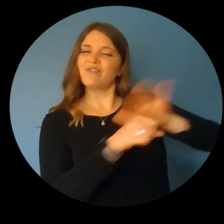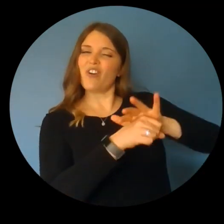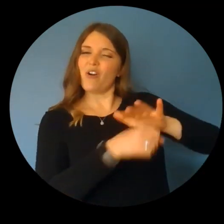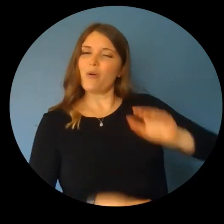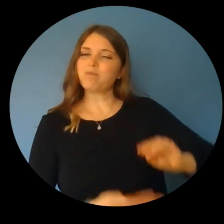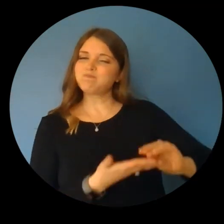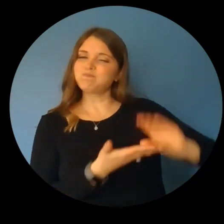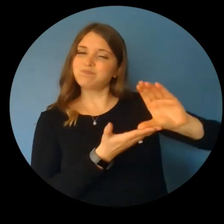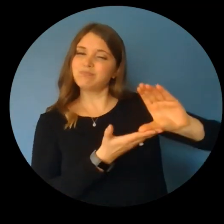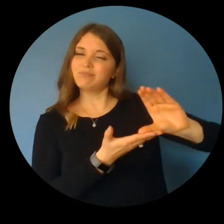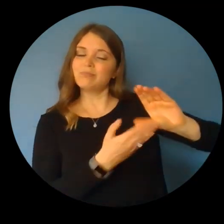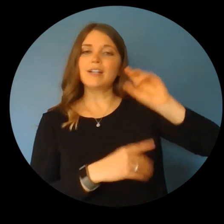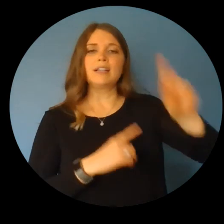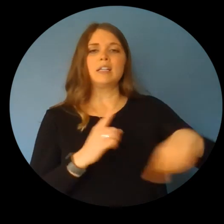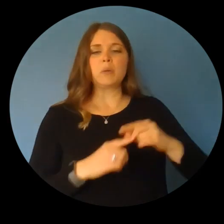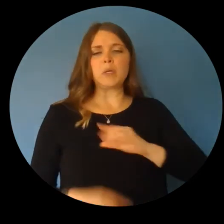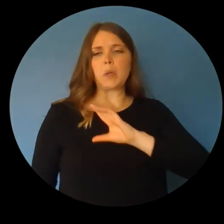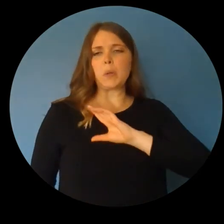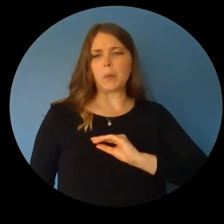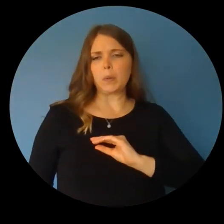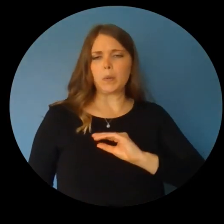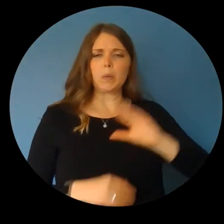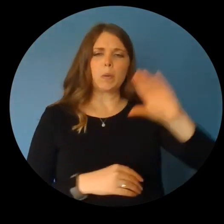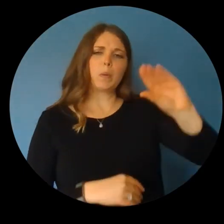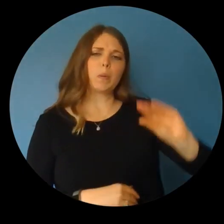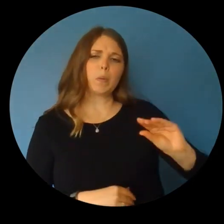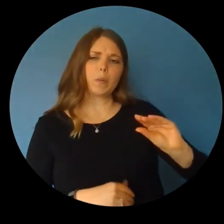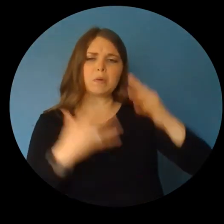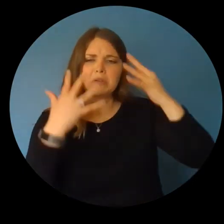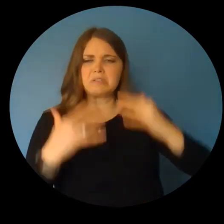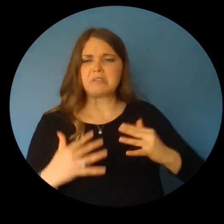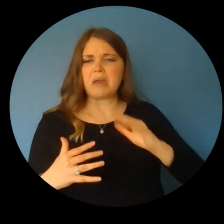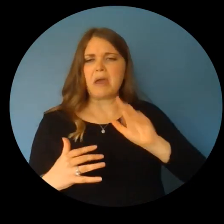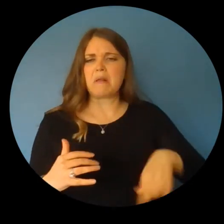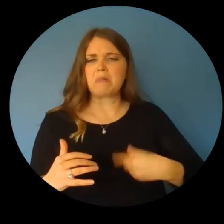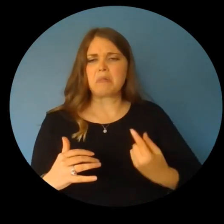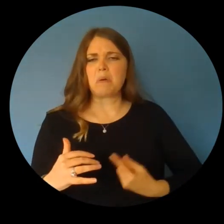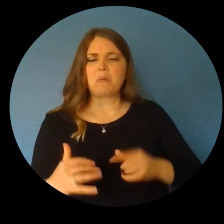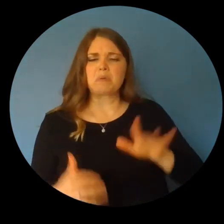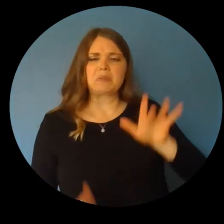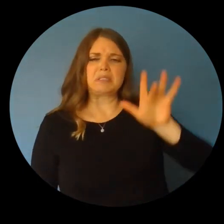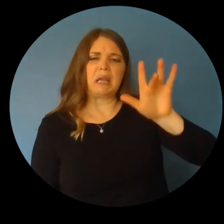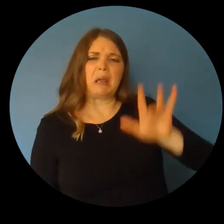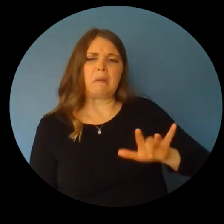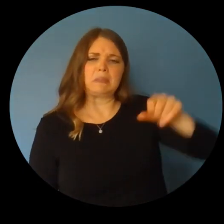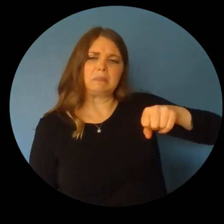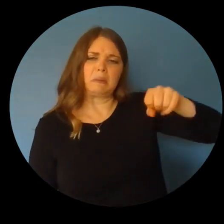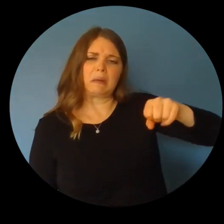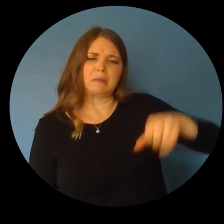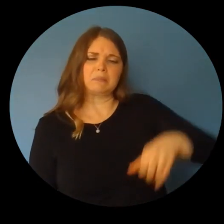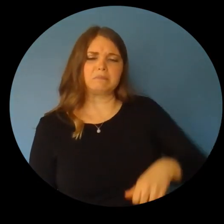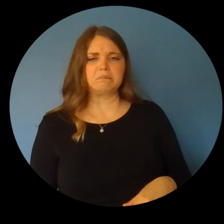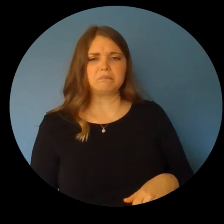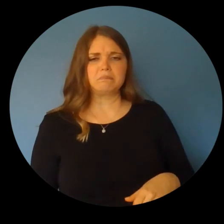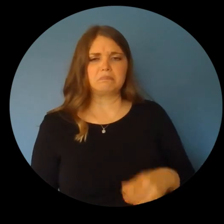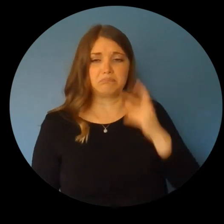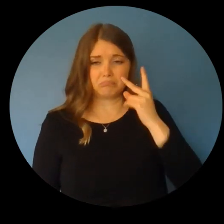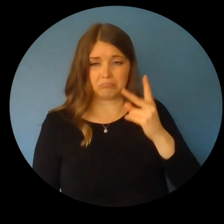you feel sad and lonely, it's because your bucket is empty. See the little sad